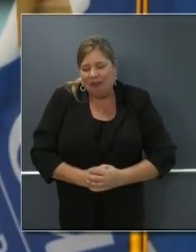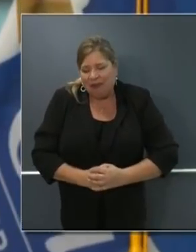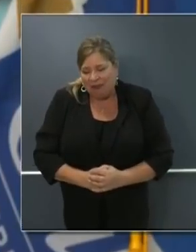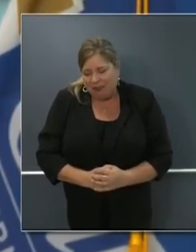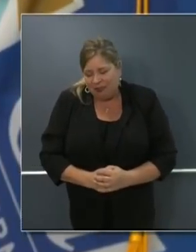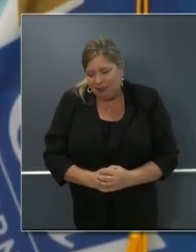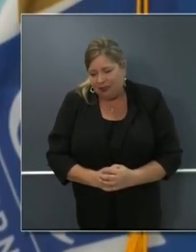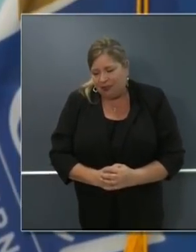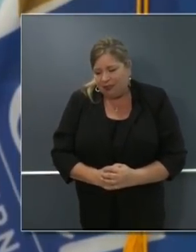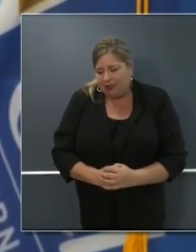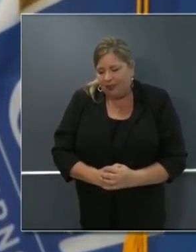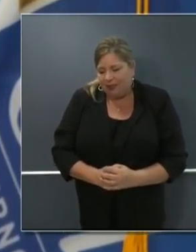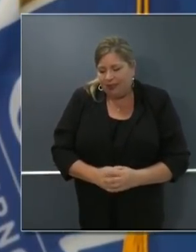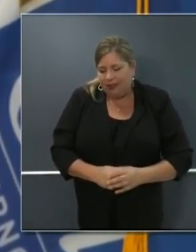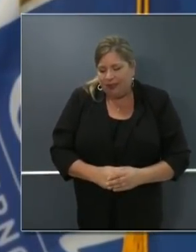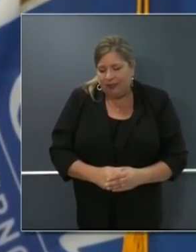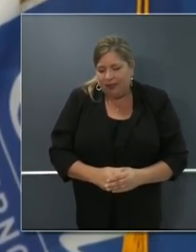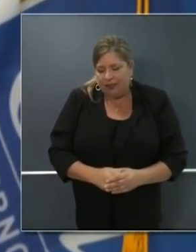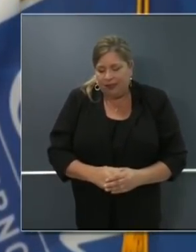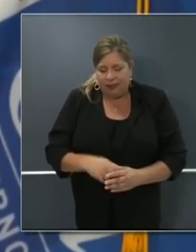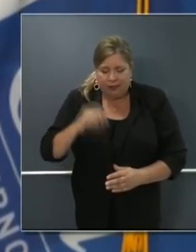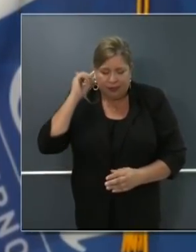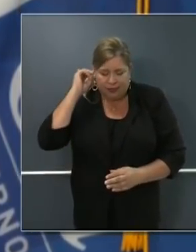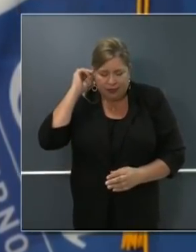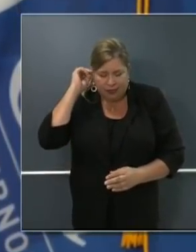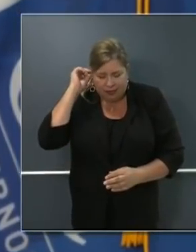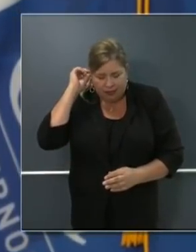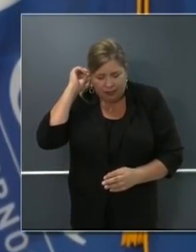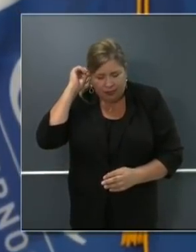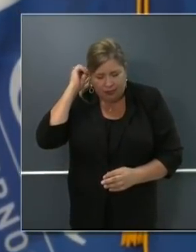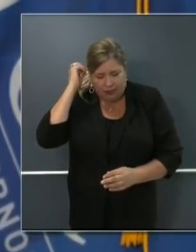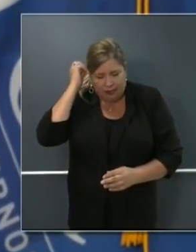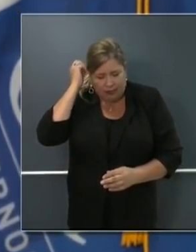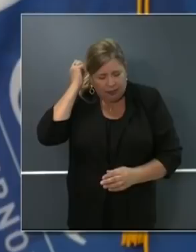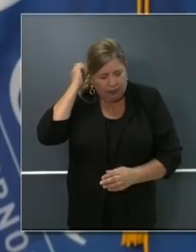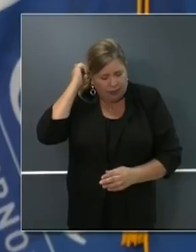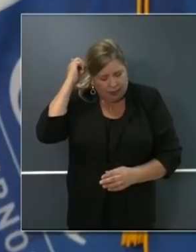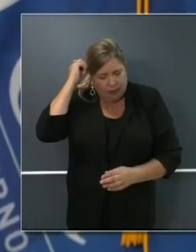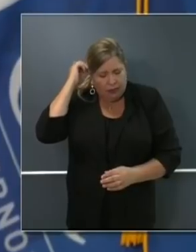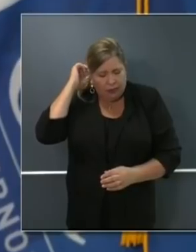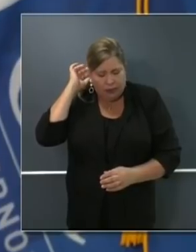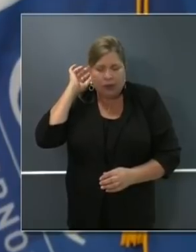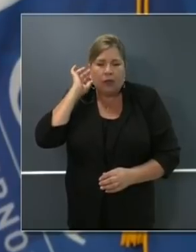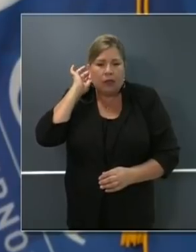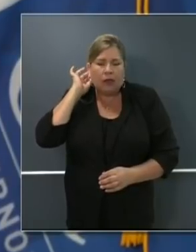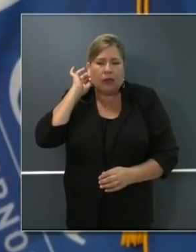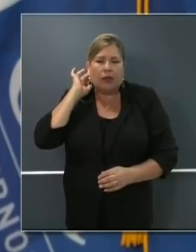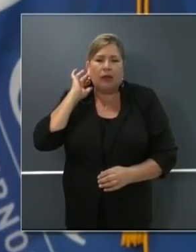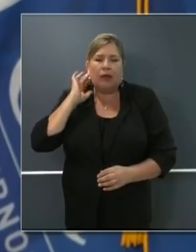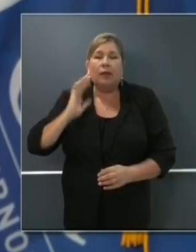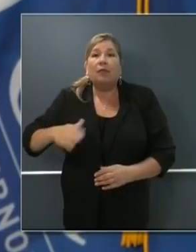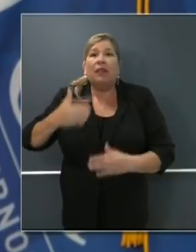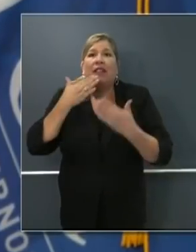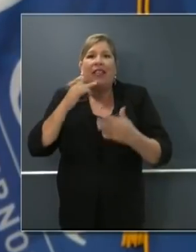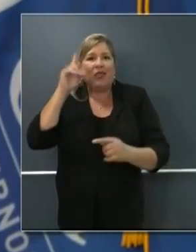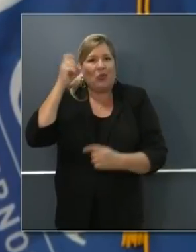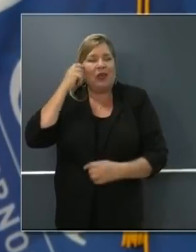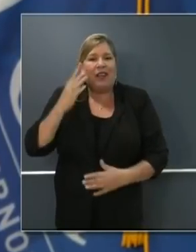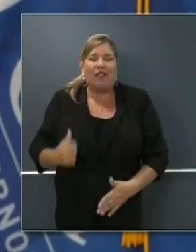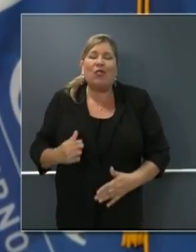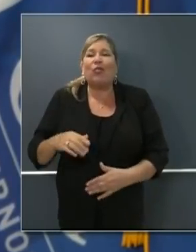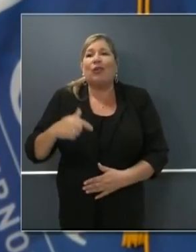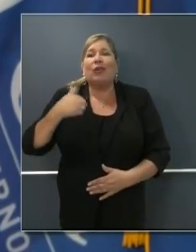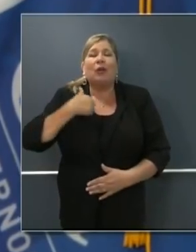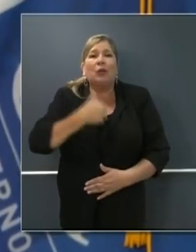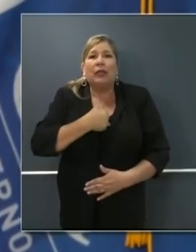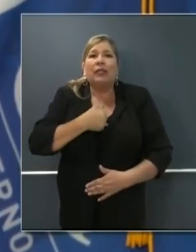Thank you so much, Governor. And this has been a long time in the making. We know that childcare keeps California working. It also